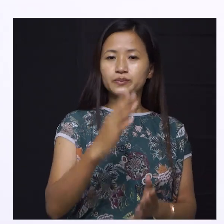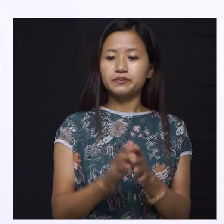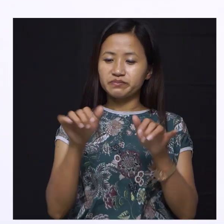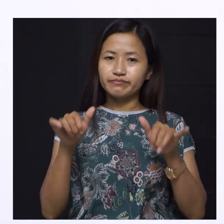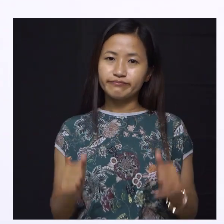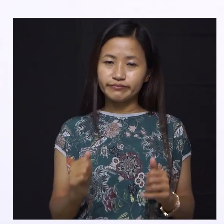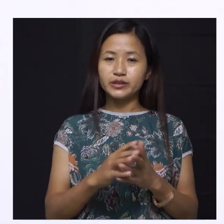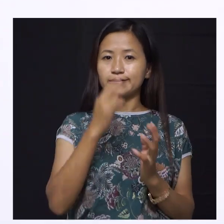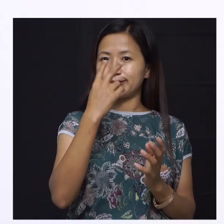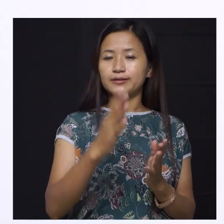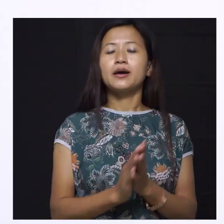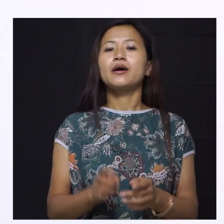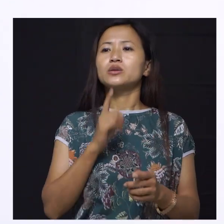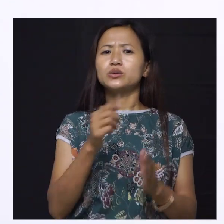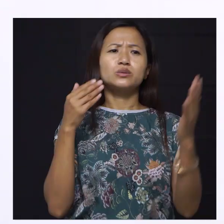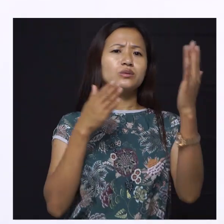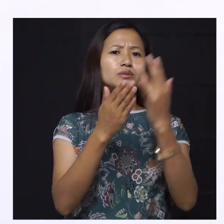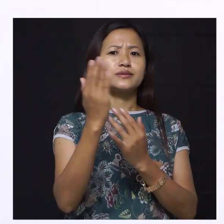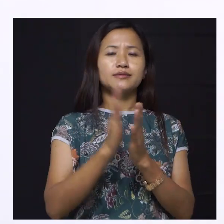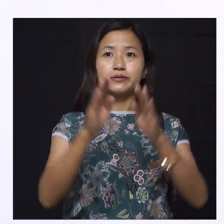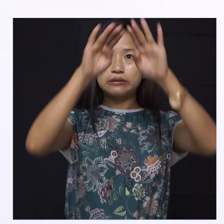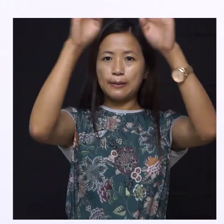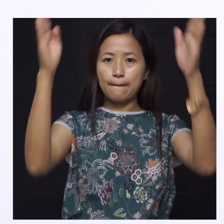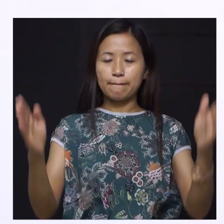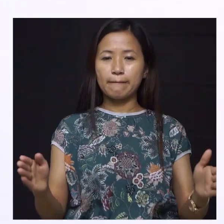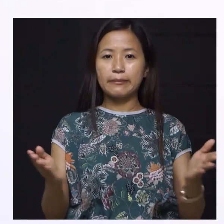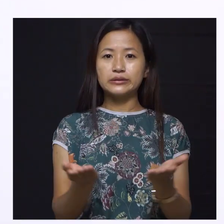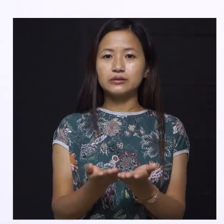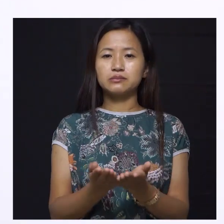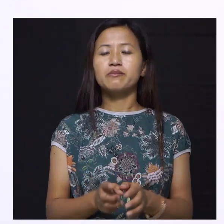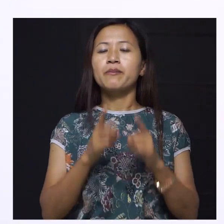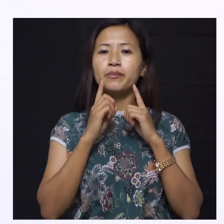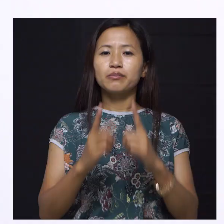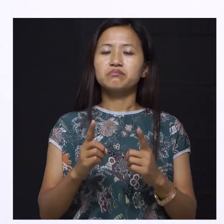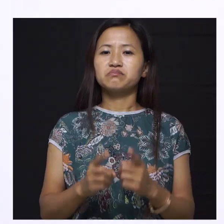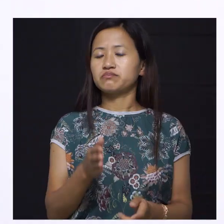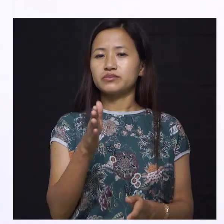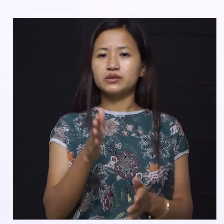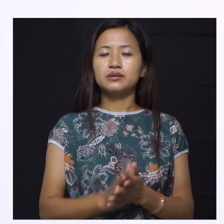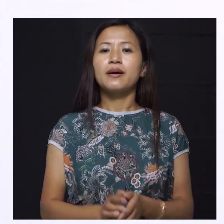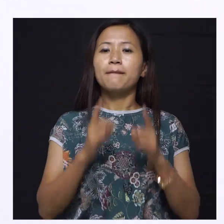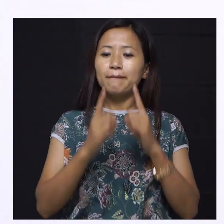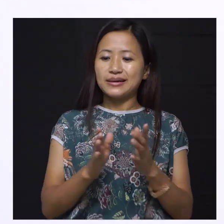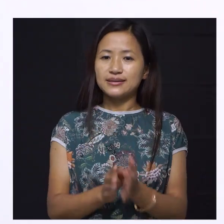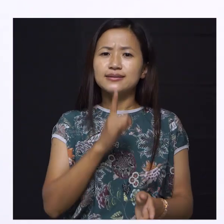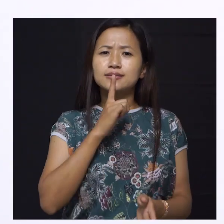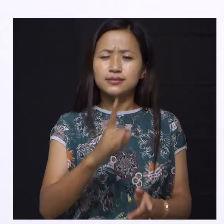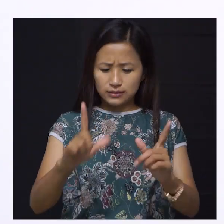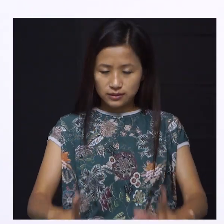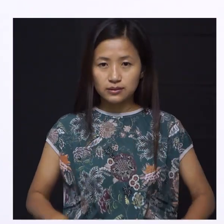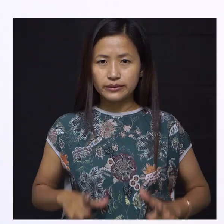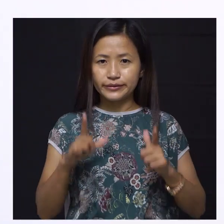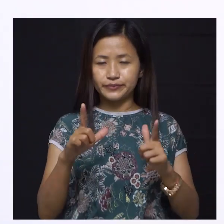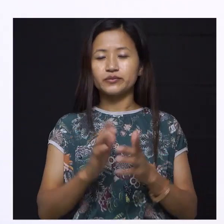through the screens, but they will get to see them in real life. And that is one reason why drama was very important. Even to